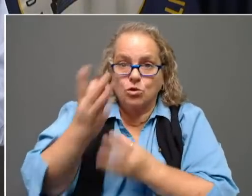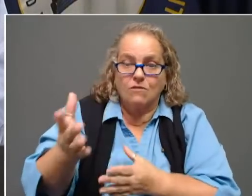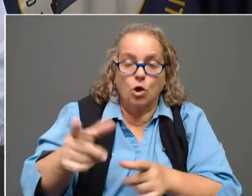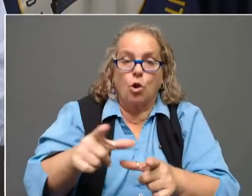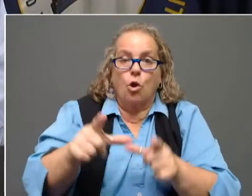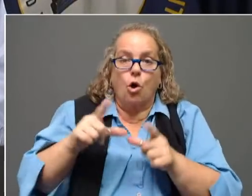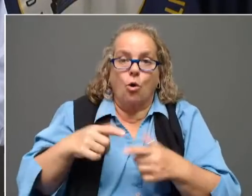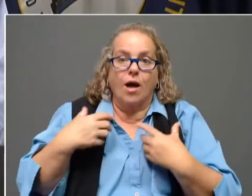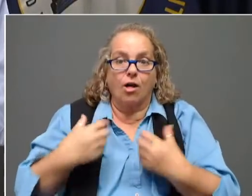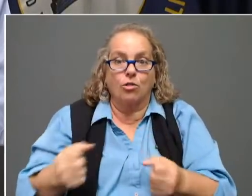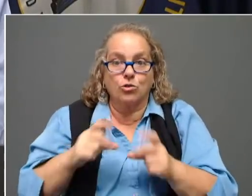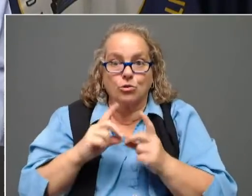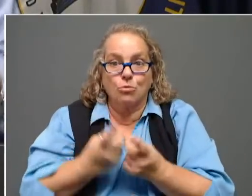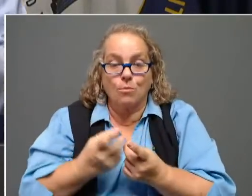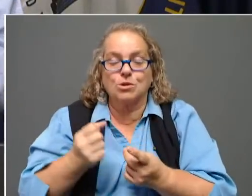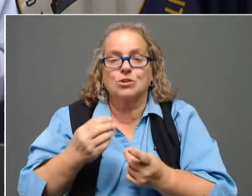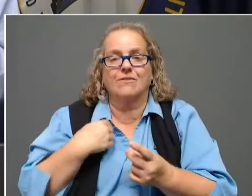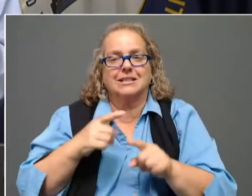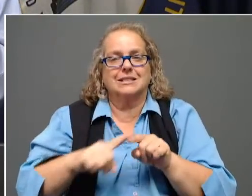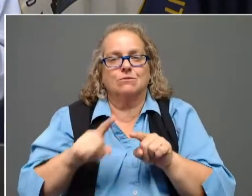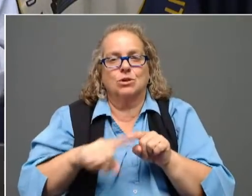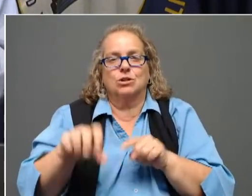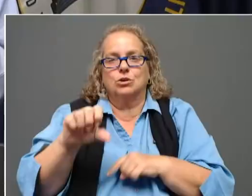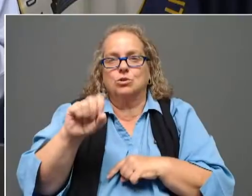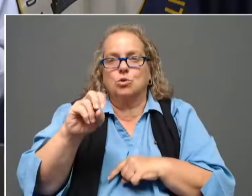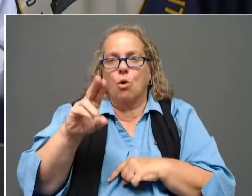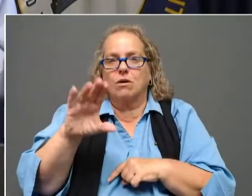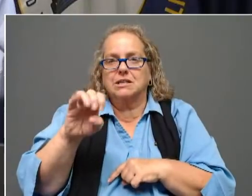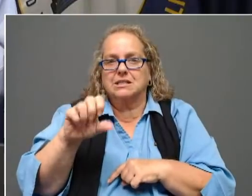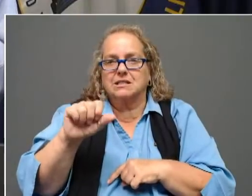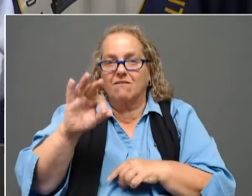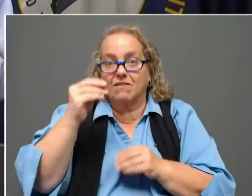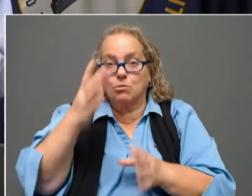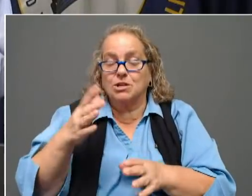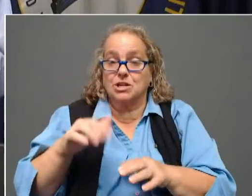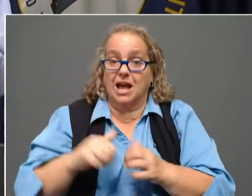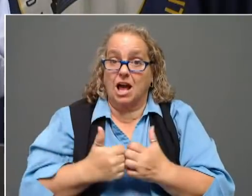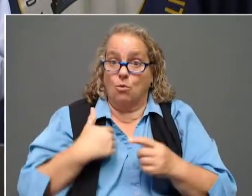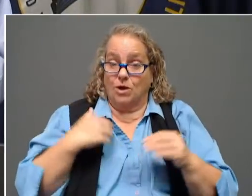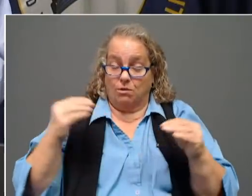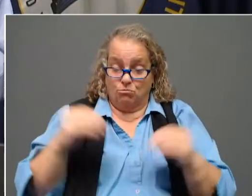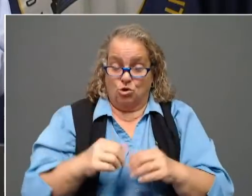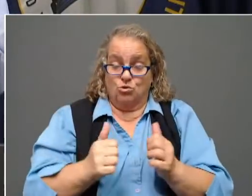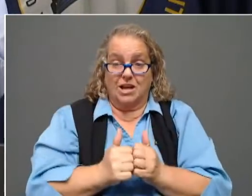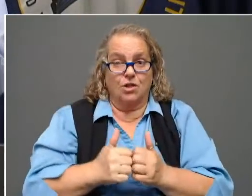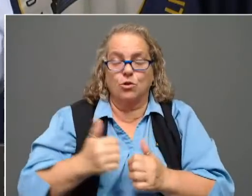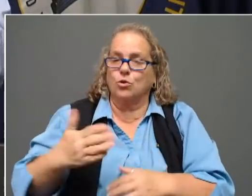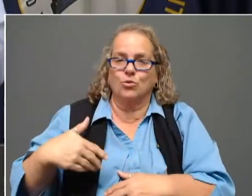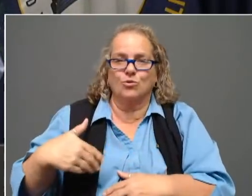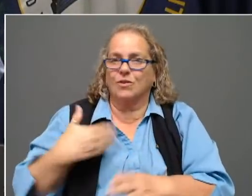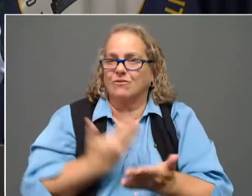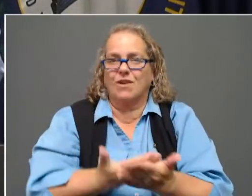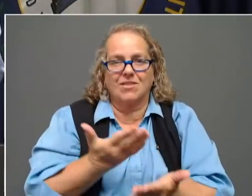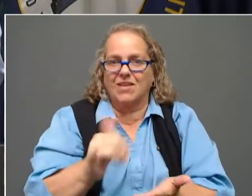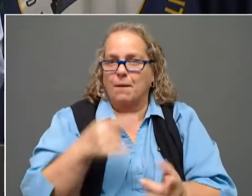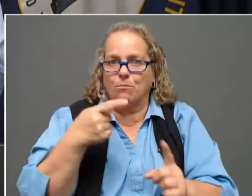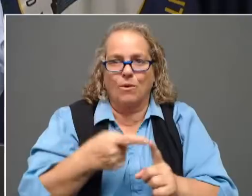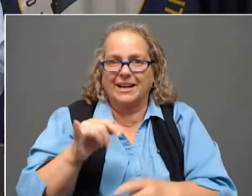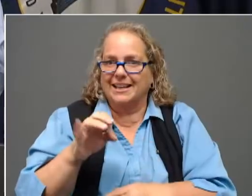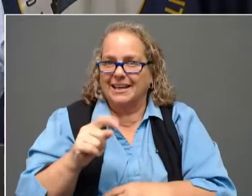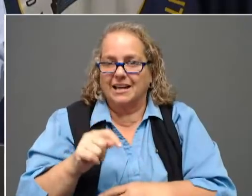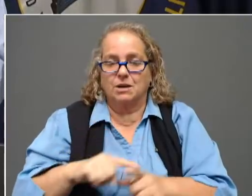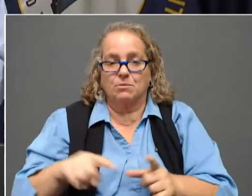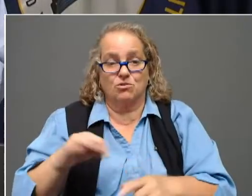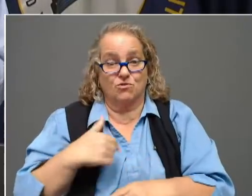So we have a lot of different sources of information. How we're going to put it together, we're not there yet. But if you have any thoughts, we're happy